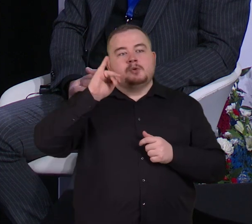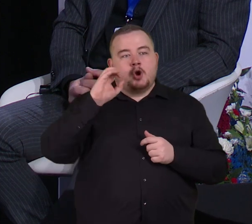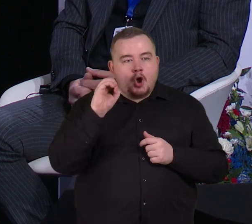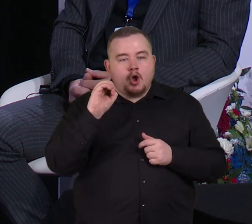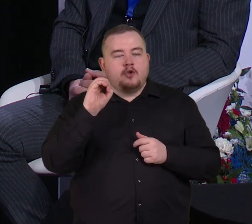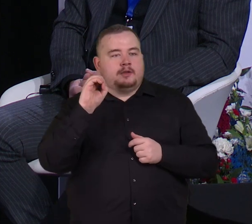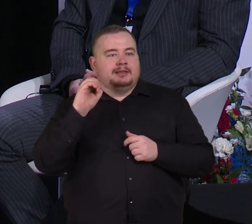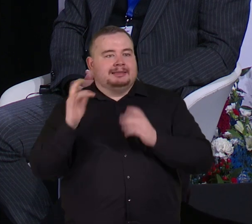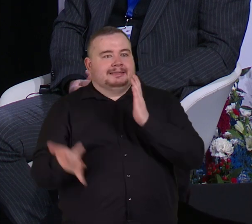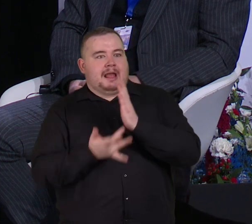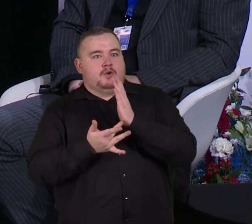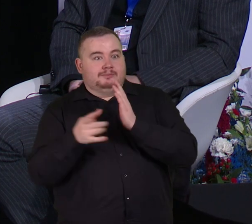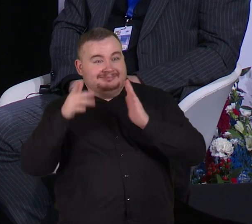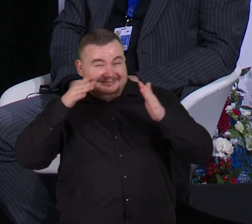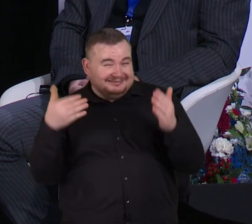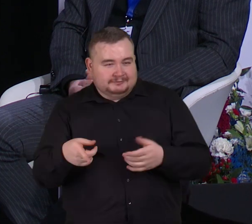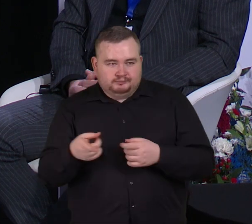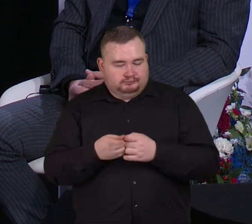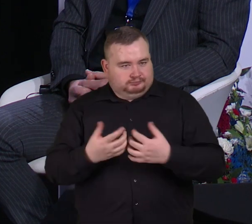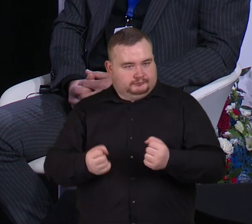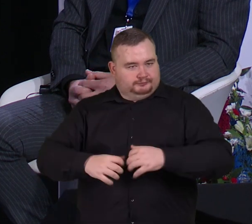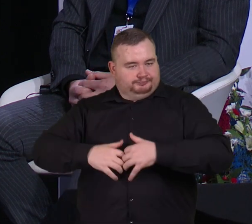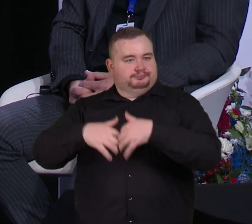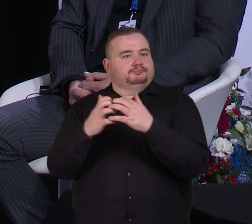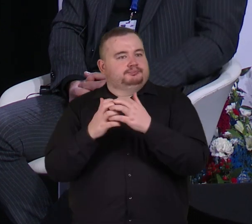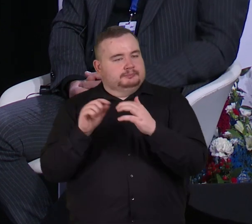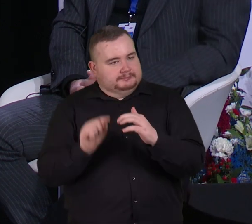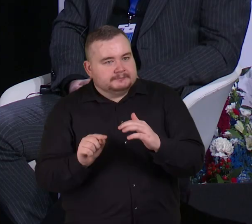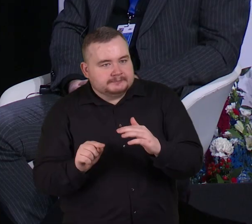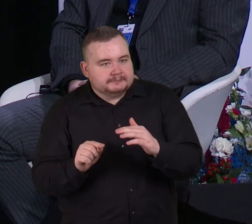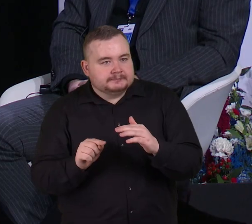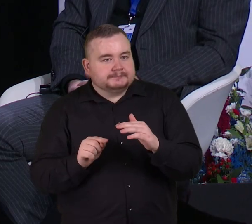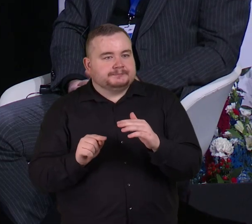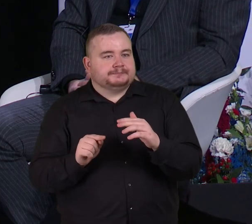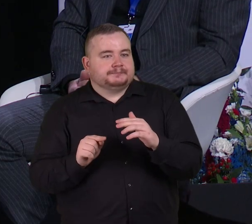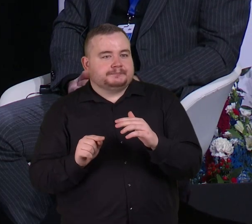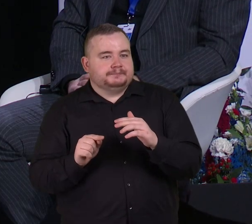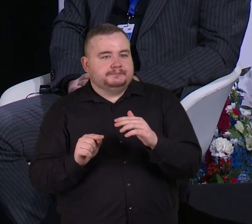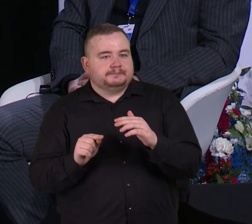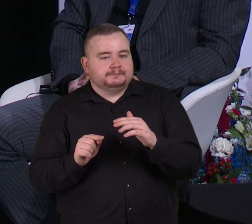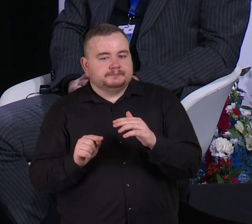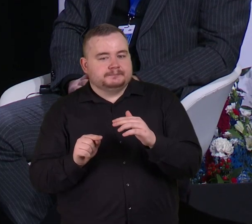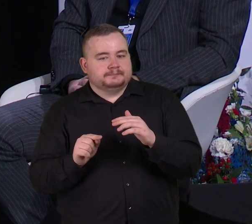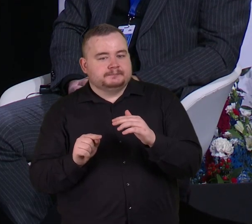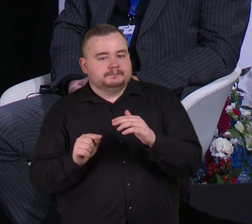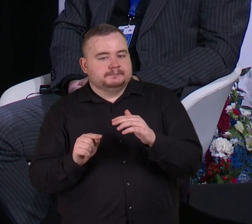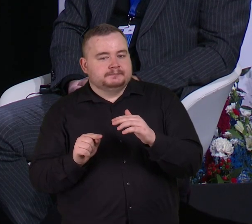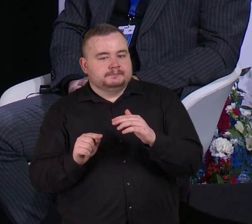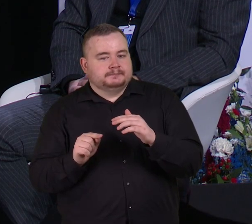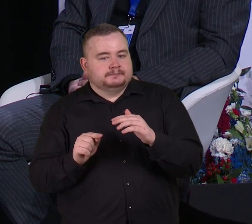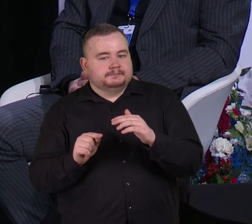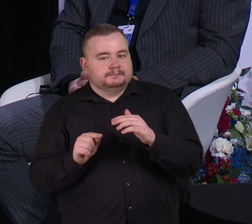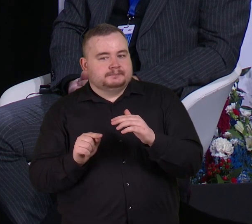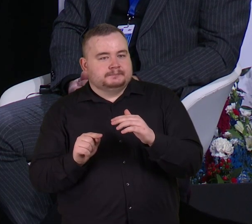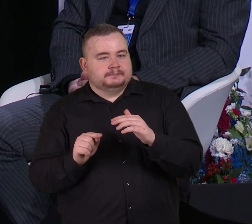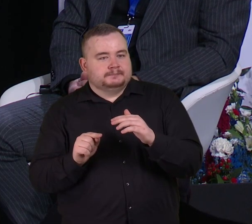problem. Mainz is a city most have never heard of. But if you look on the map, it's 2 stops